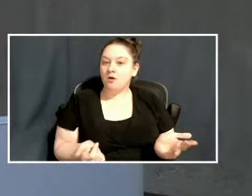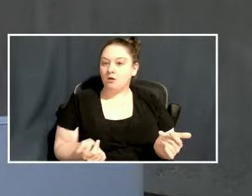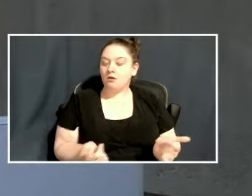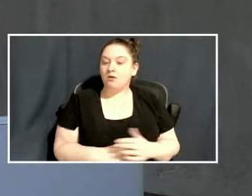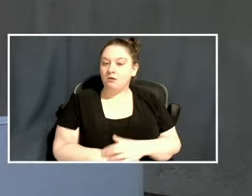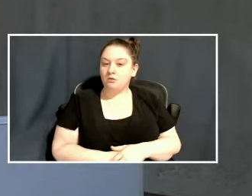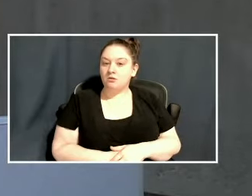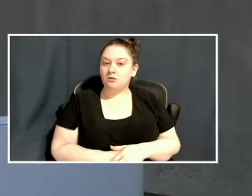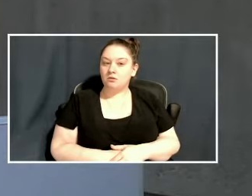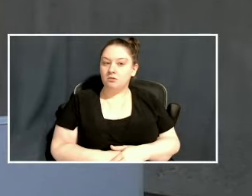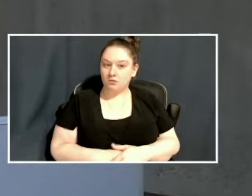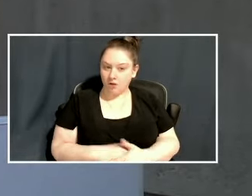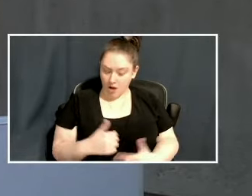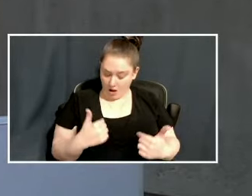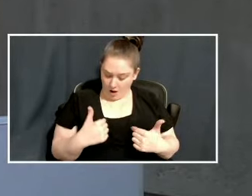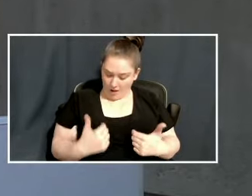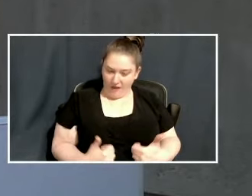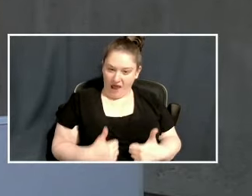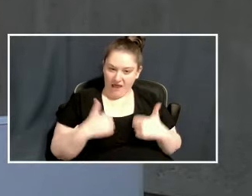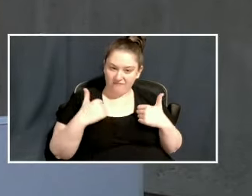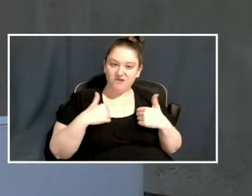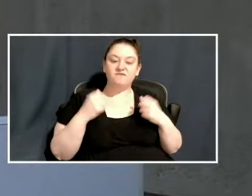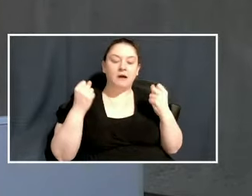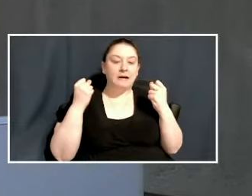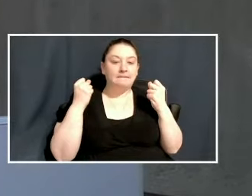I've lived in several places where